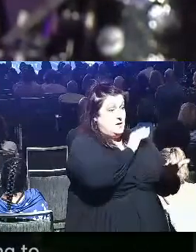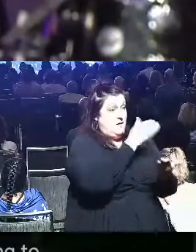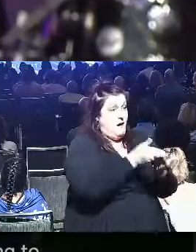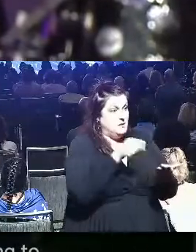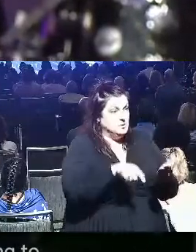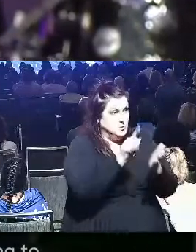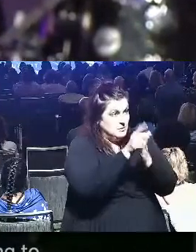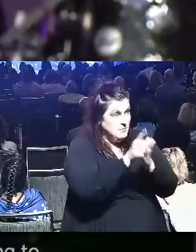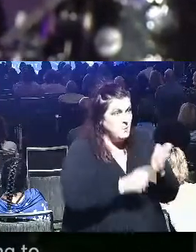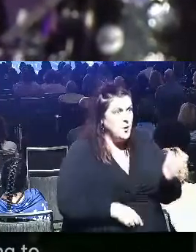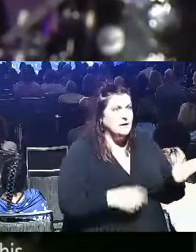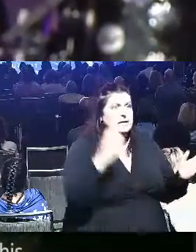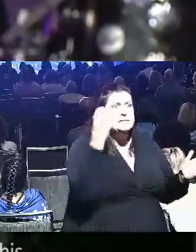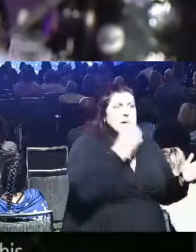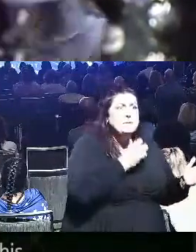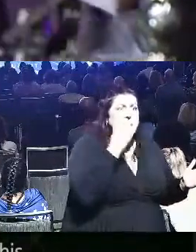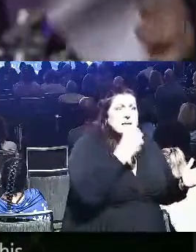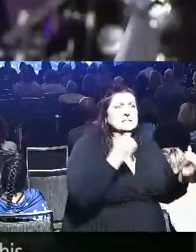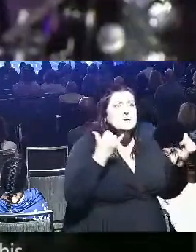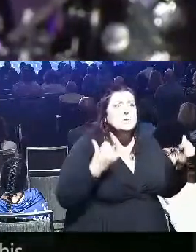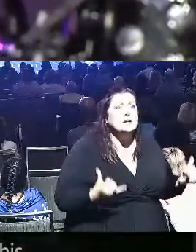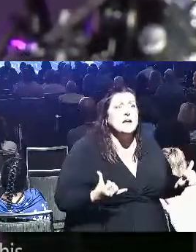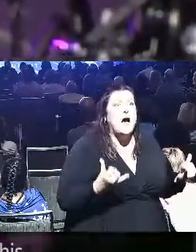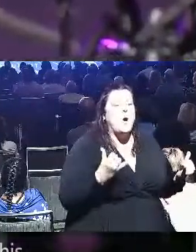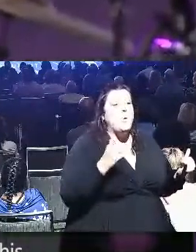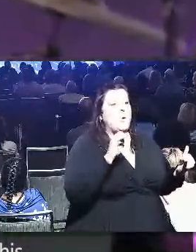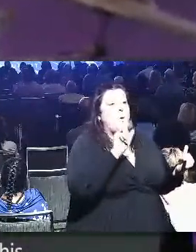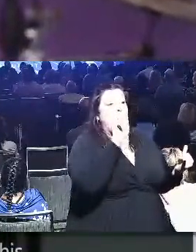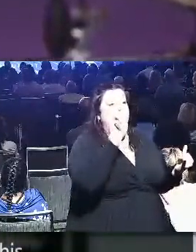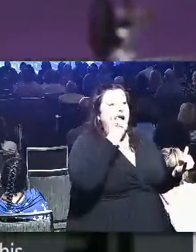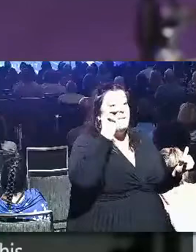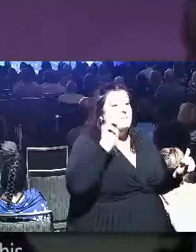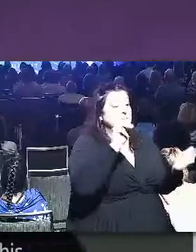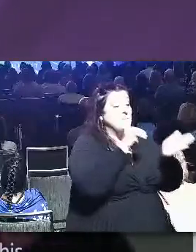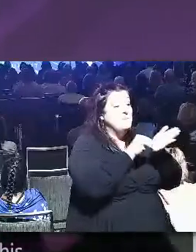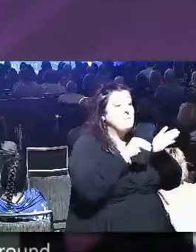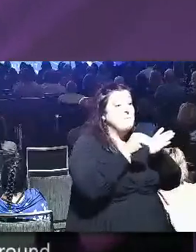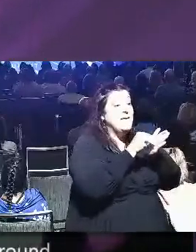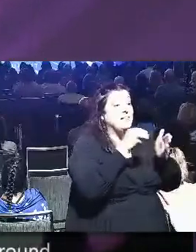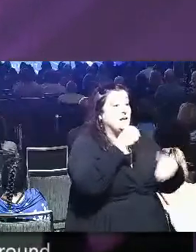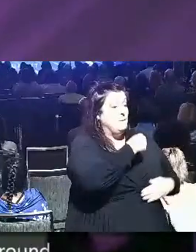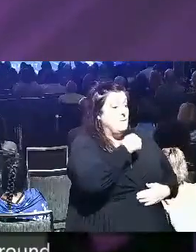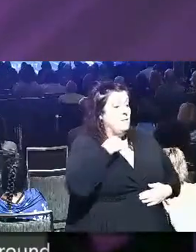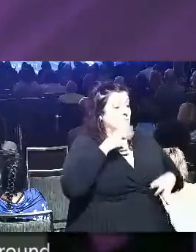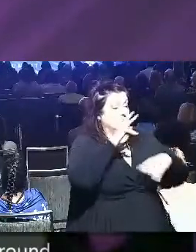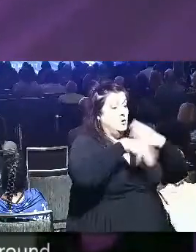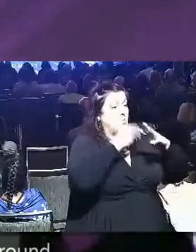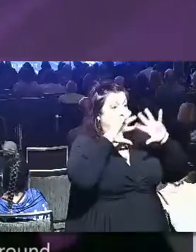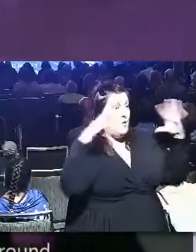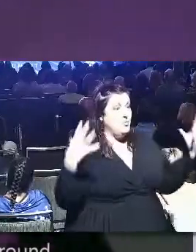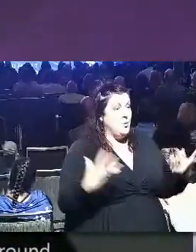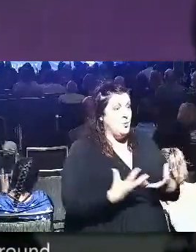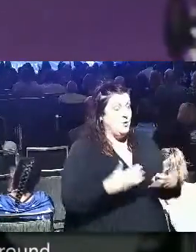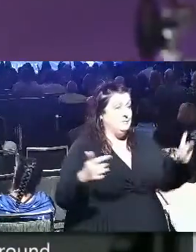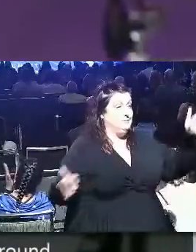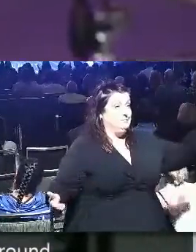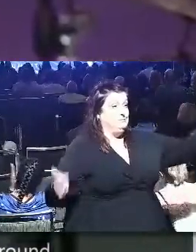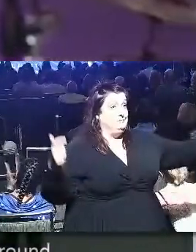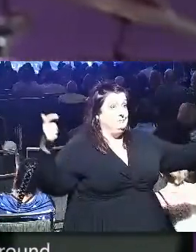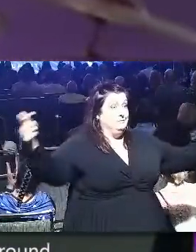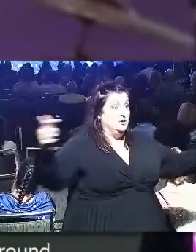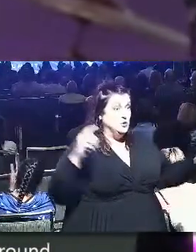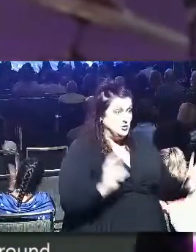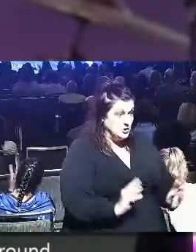moment. Isn't it amazing that we're now 1 million members around the world from every nation on planet Earth? Because there was